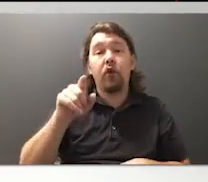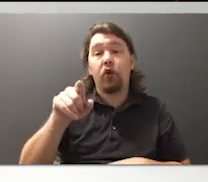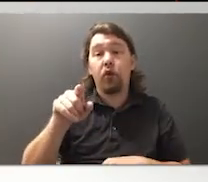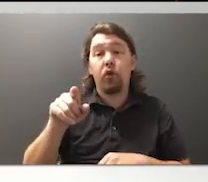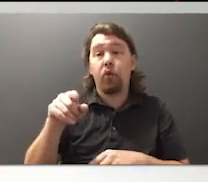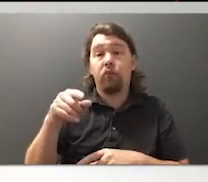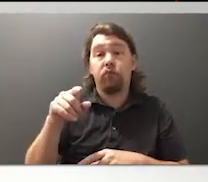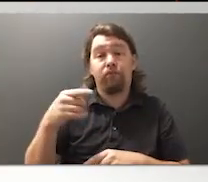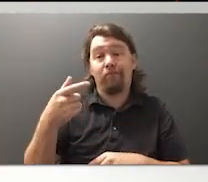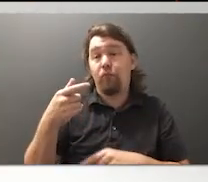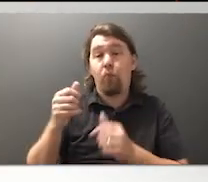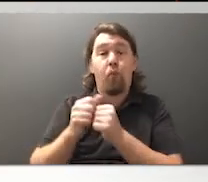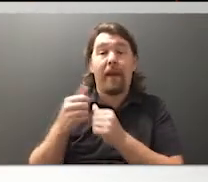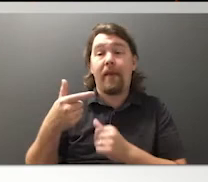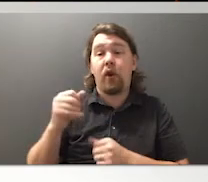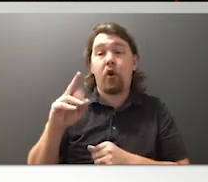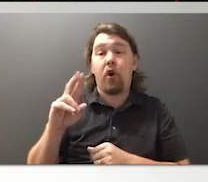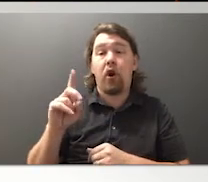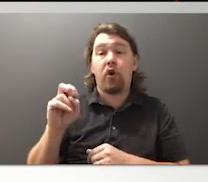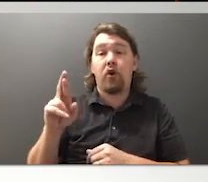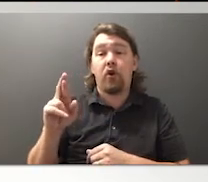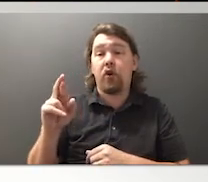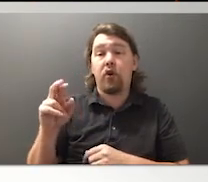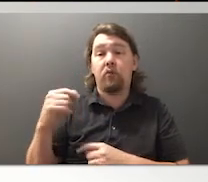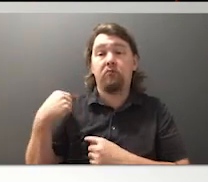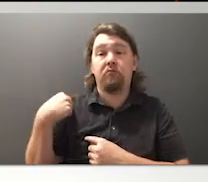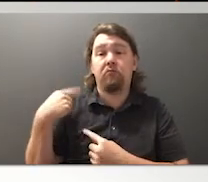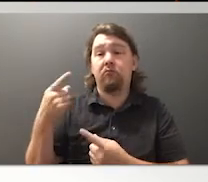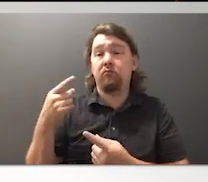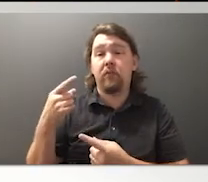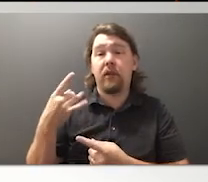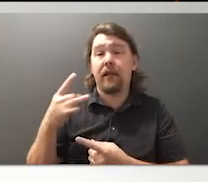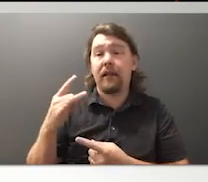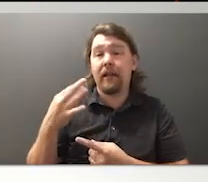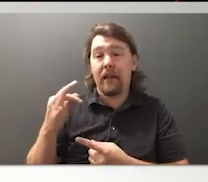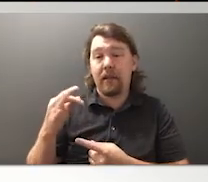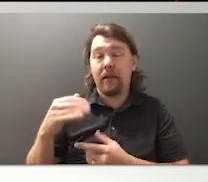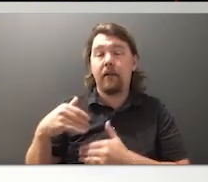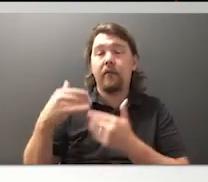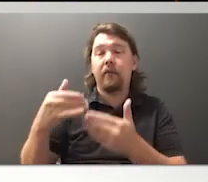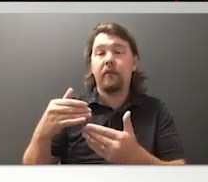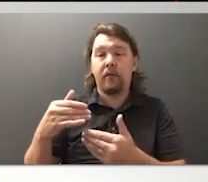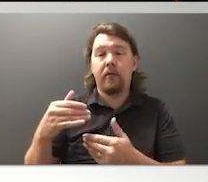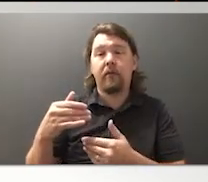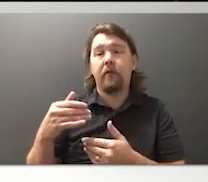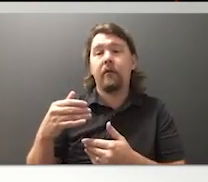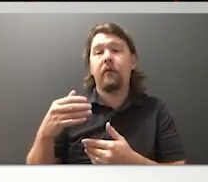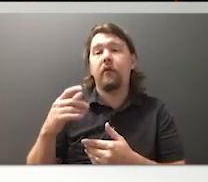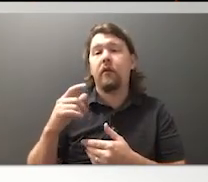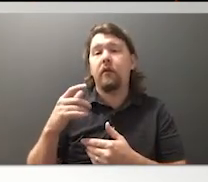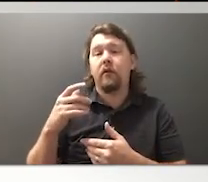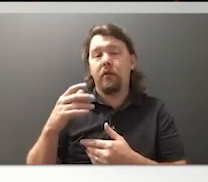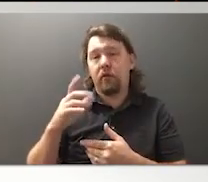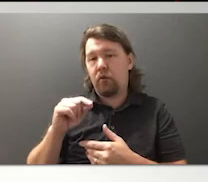Gardner for 18-19 school year, 19-20 school year, 20-21 school year, right? You were either homeschool, private